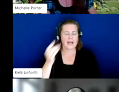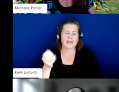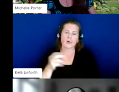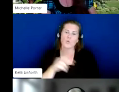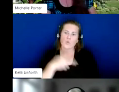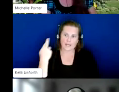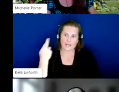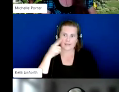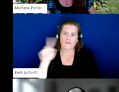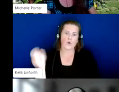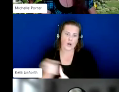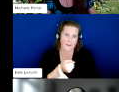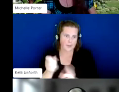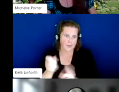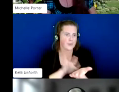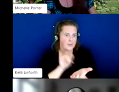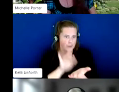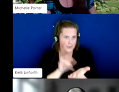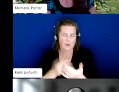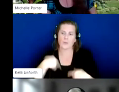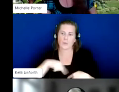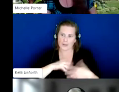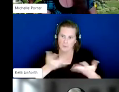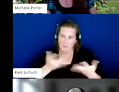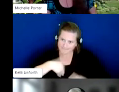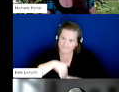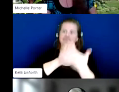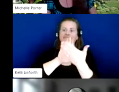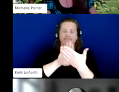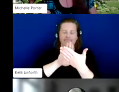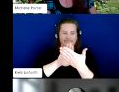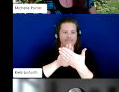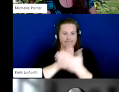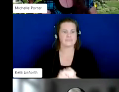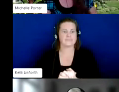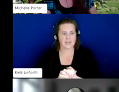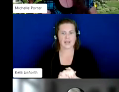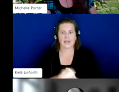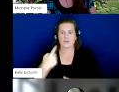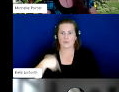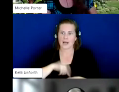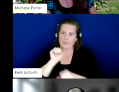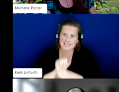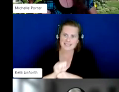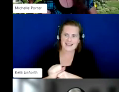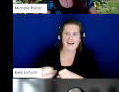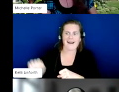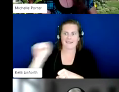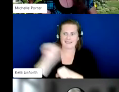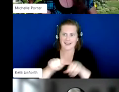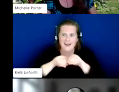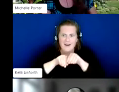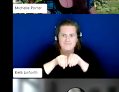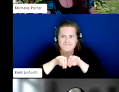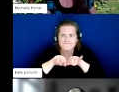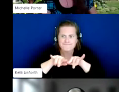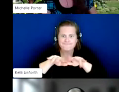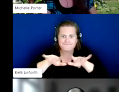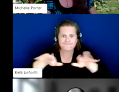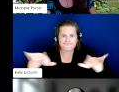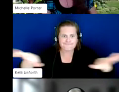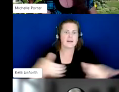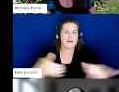And we need to really address that. So we've really advanced the work that we're doing in that area. And we are